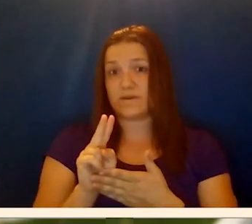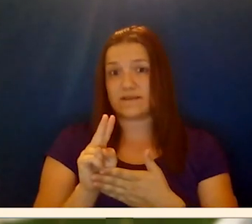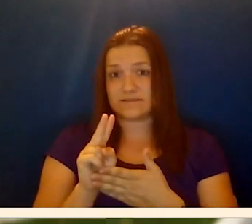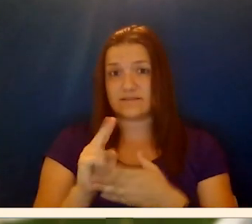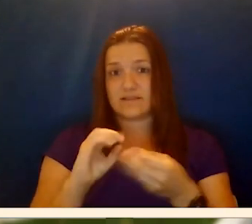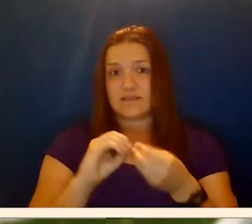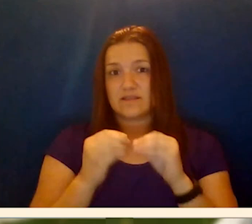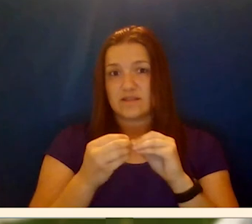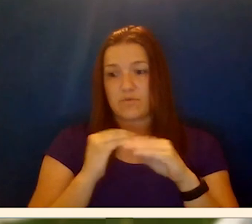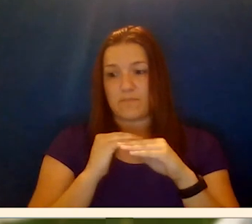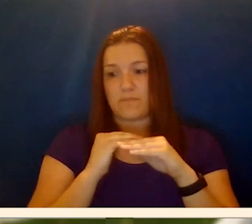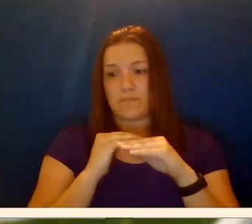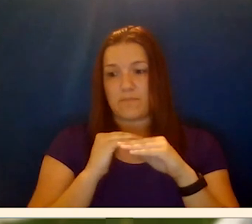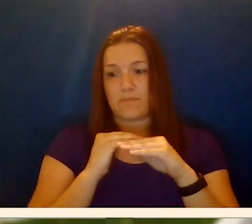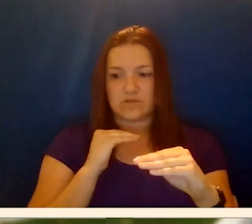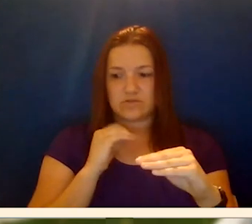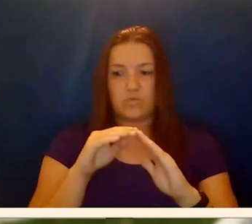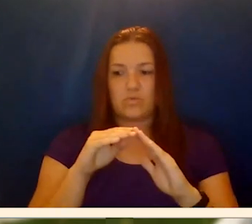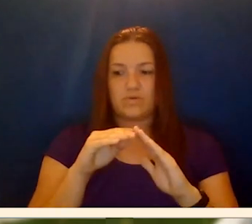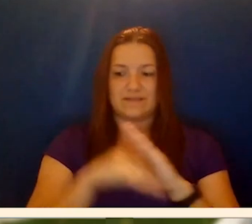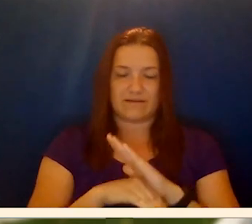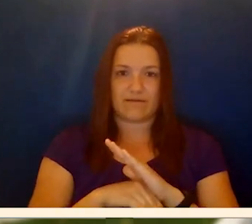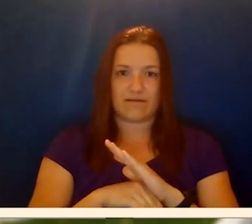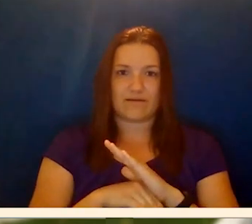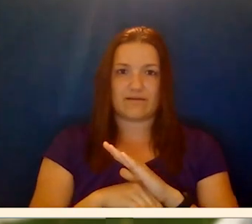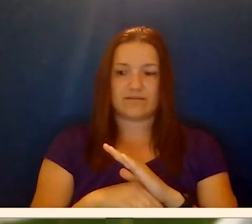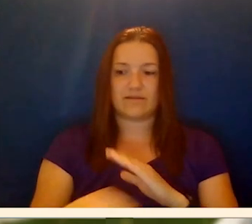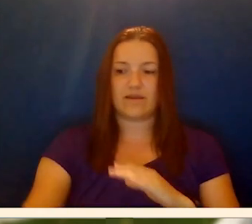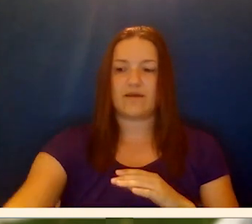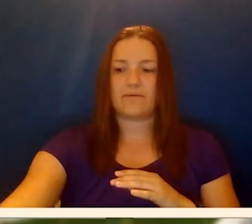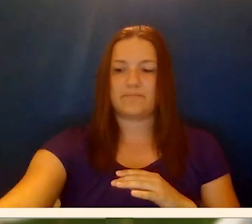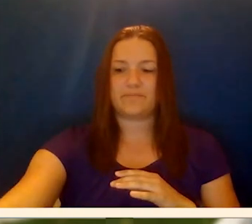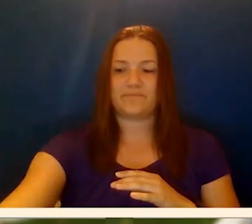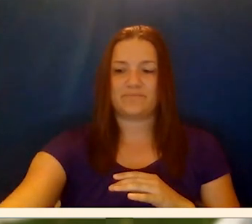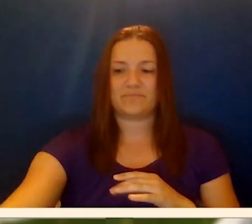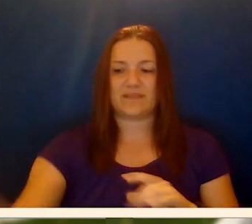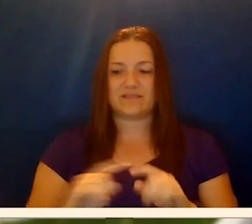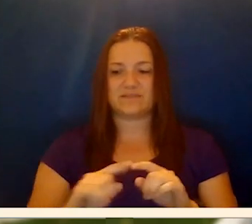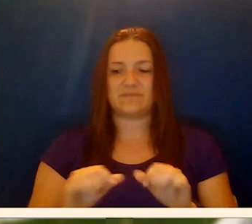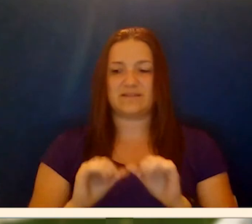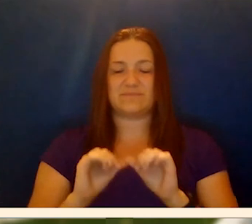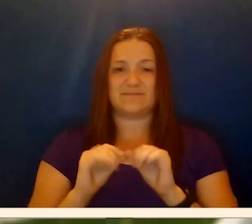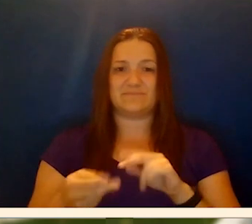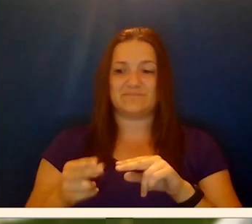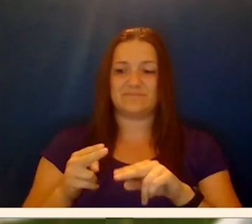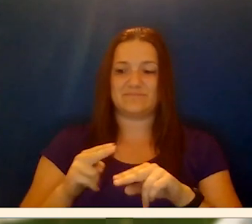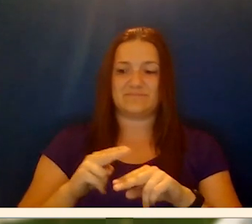the number actually plateaued or declined. Since then, it's been rising pretty consistently, 5 to